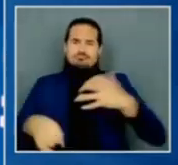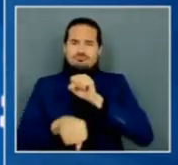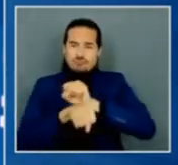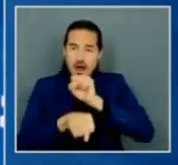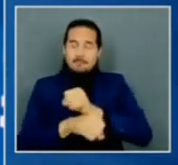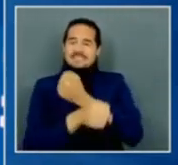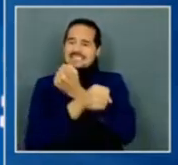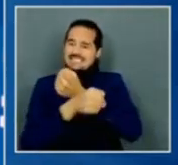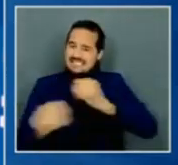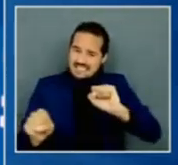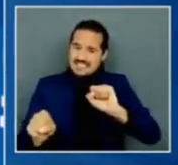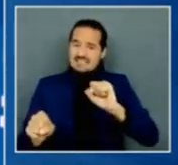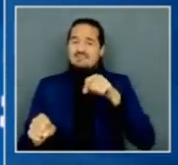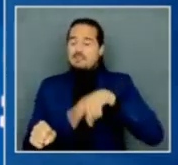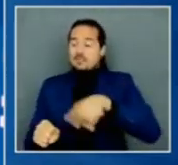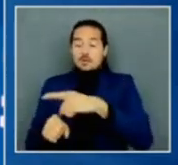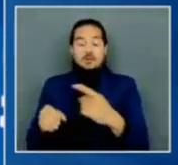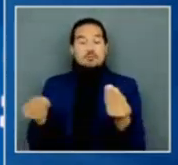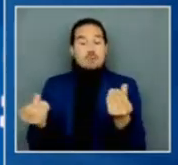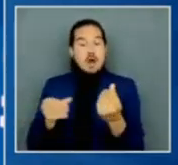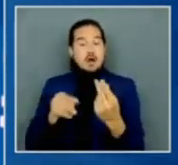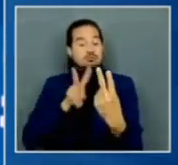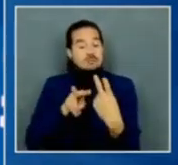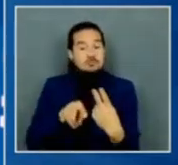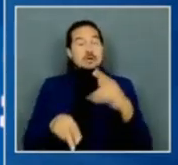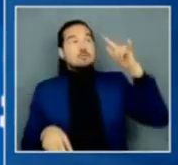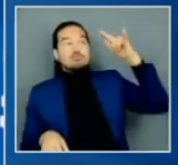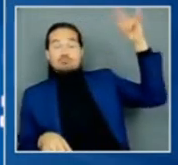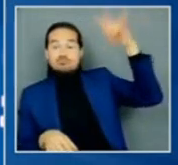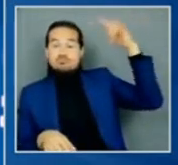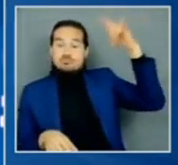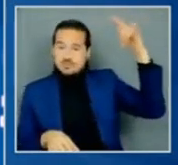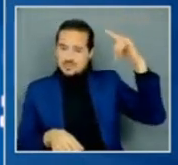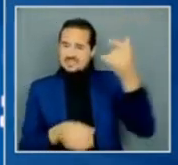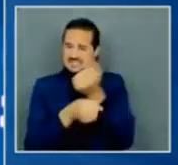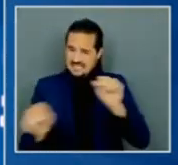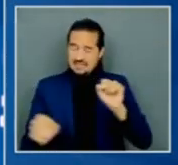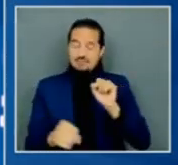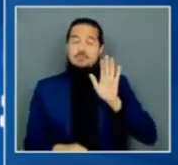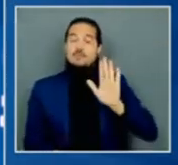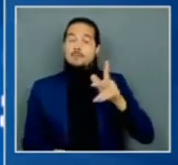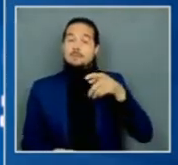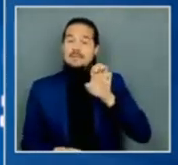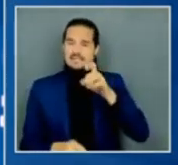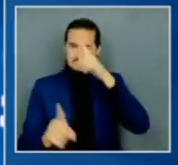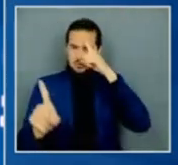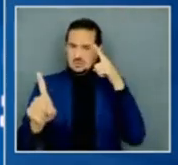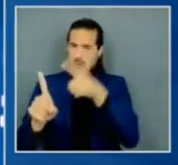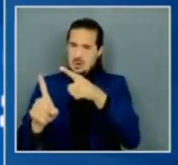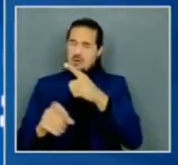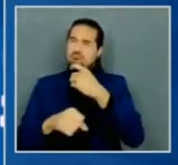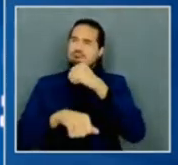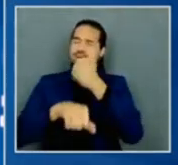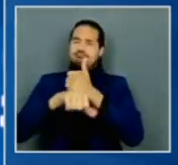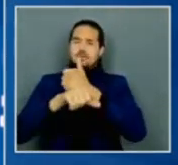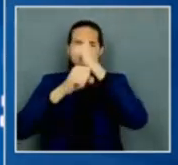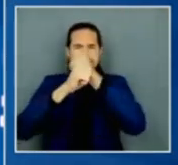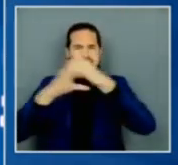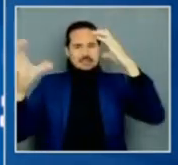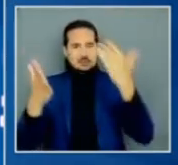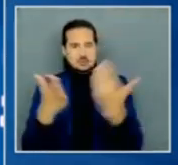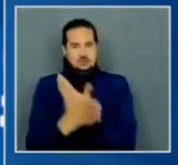our skies. Pete's going to help build back better with jobs and hope, with vision and execution. And I'm